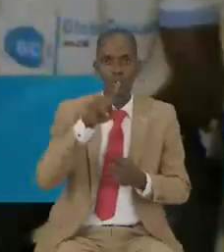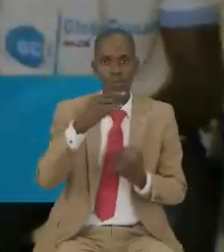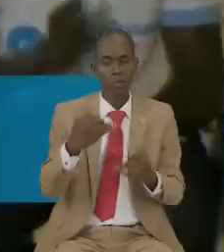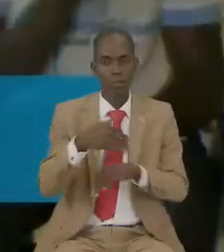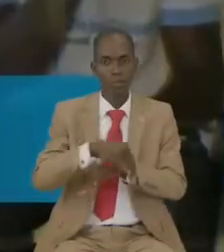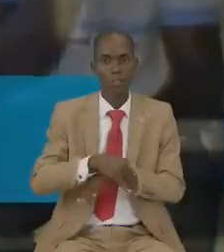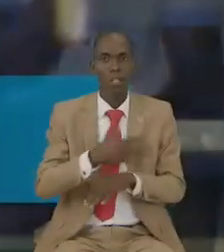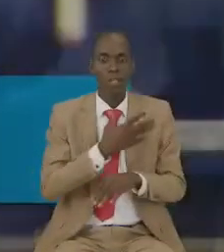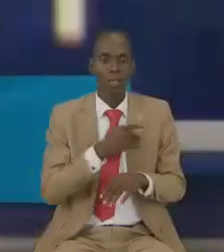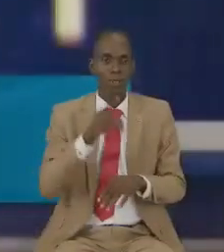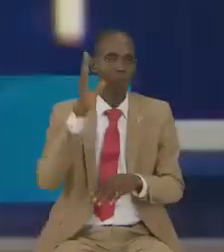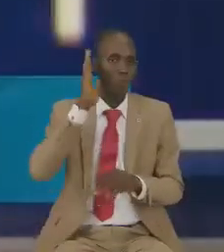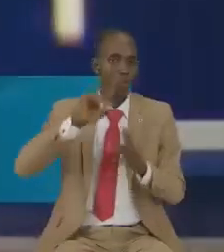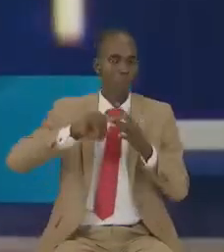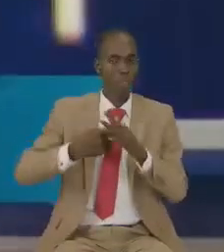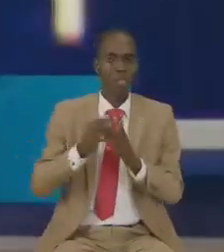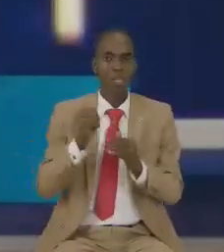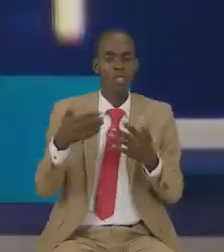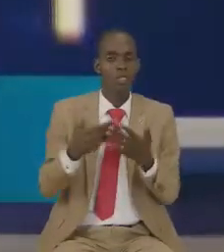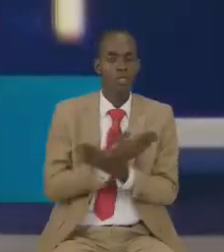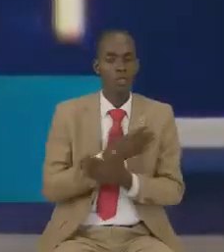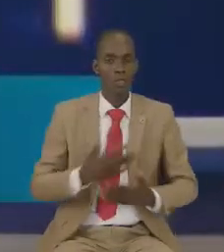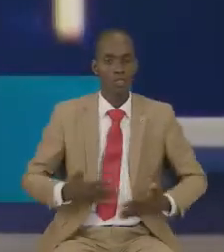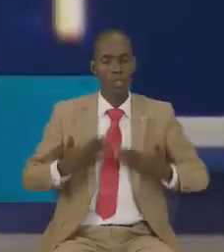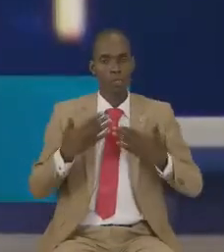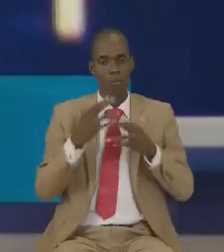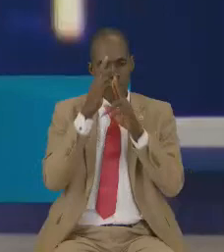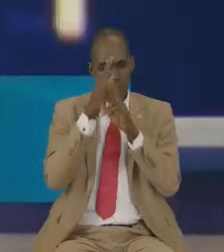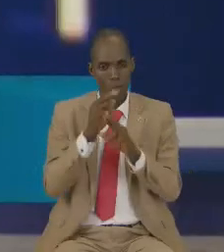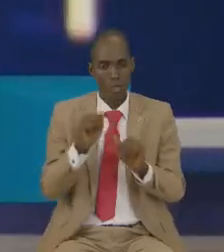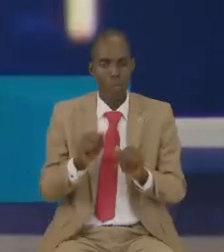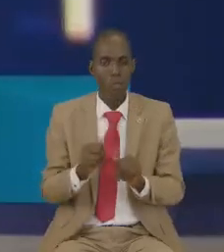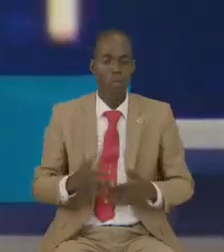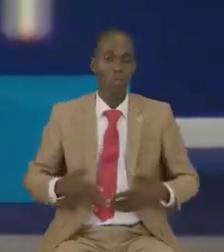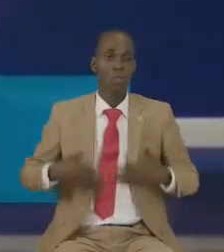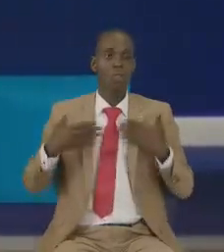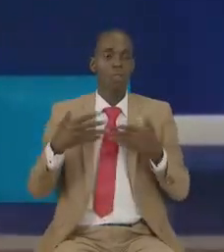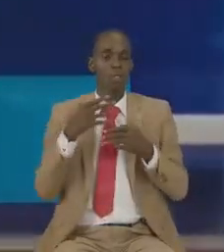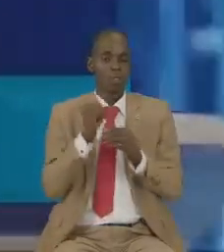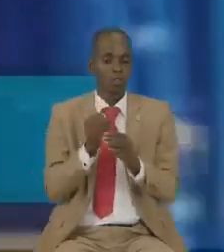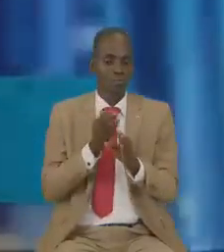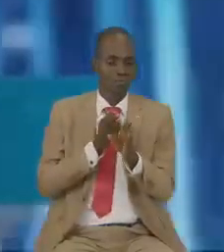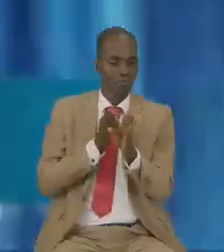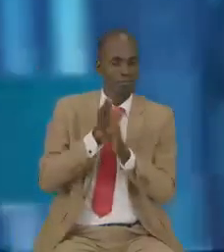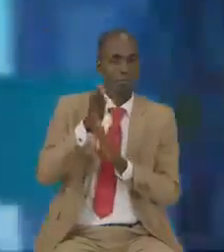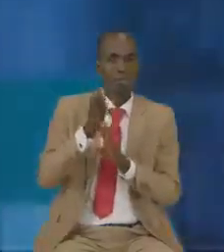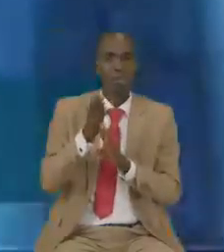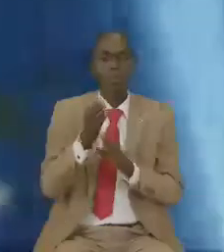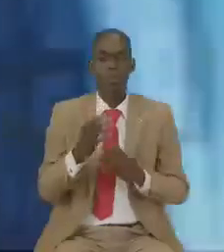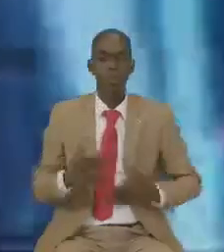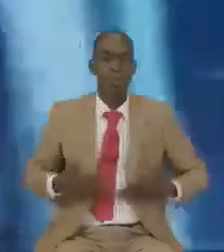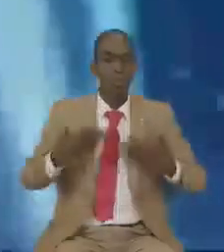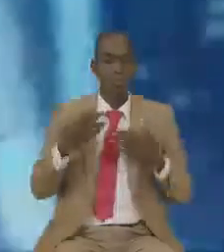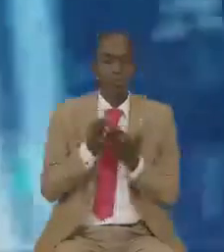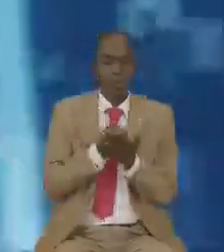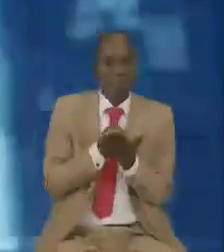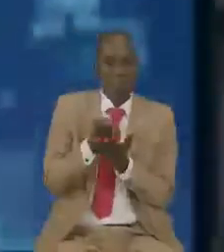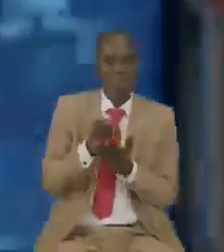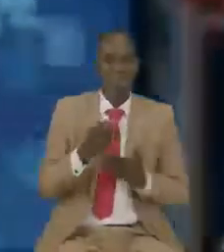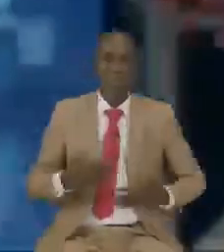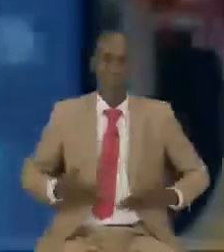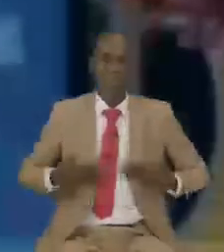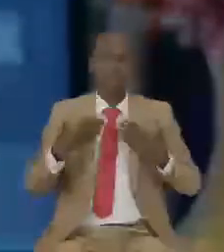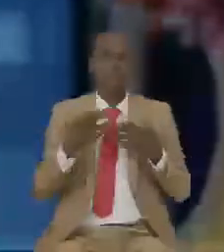a good life, honorable life, a straightforward life, honest life, honorable